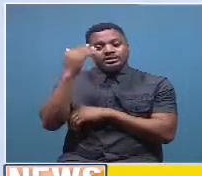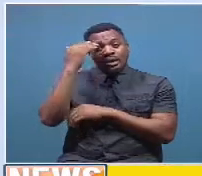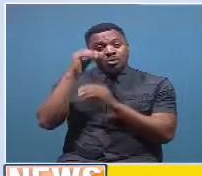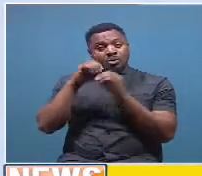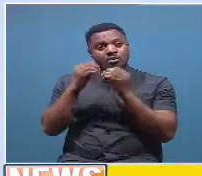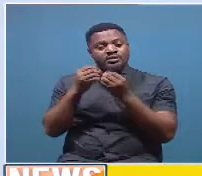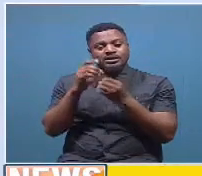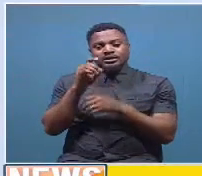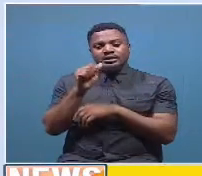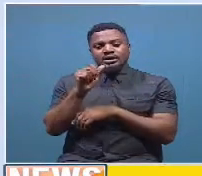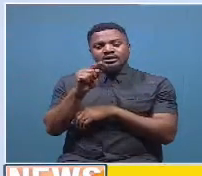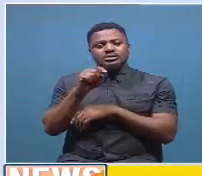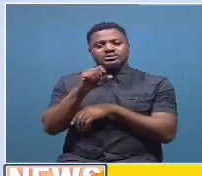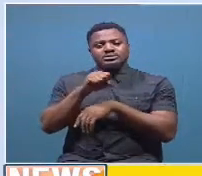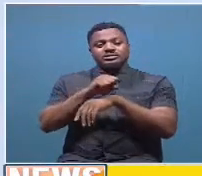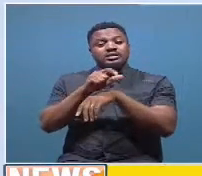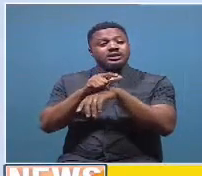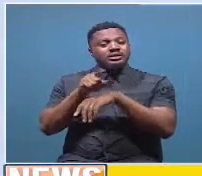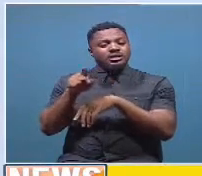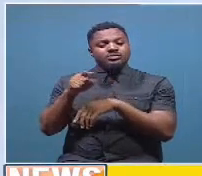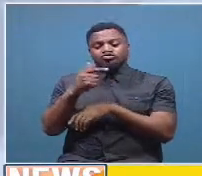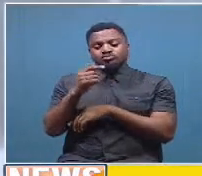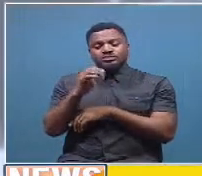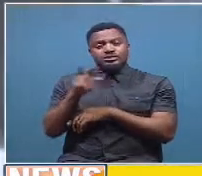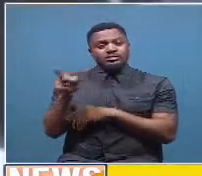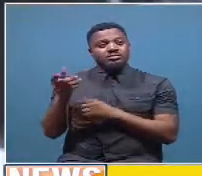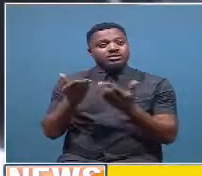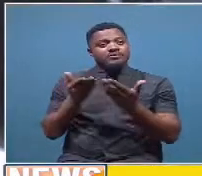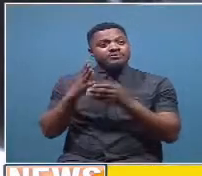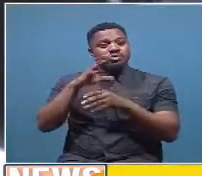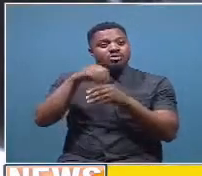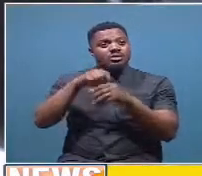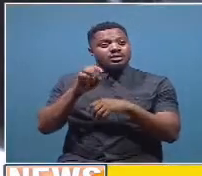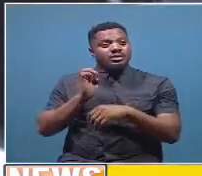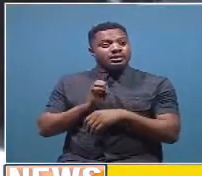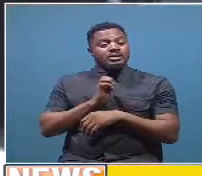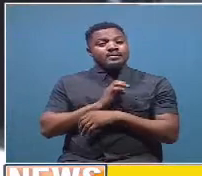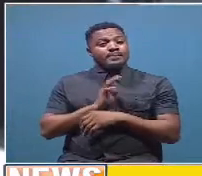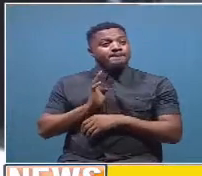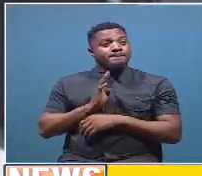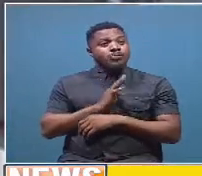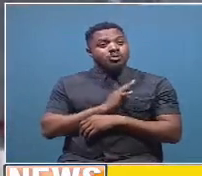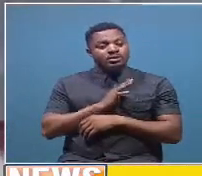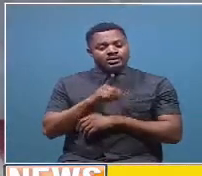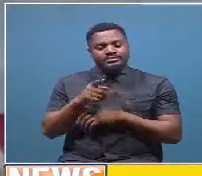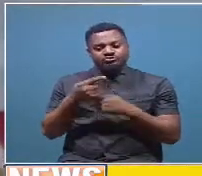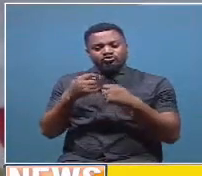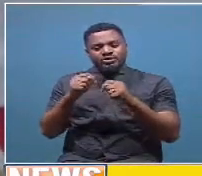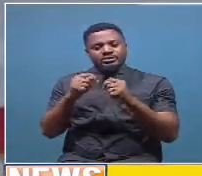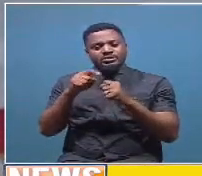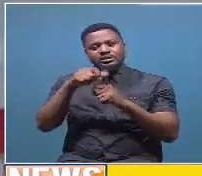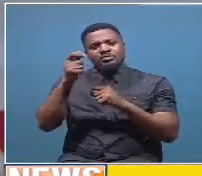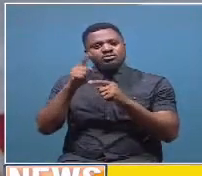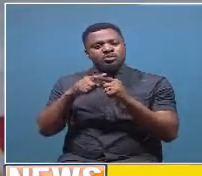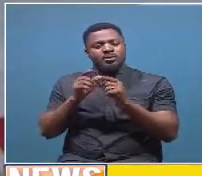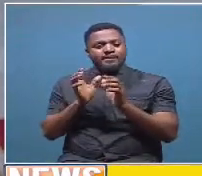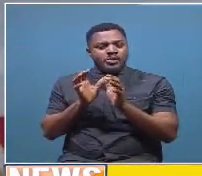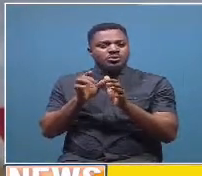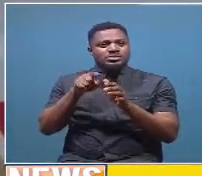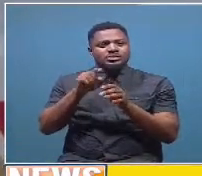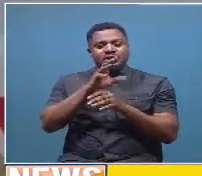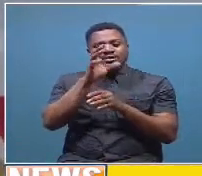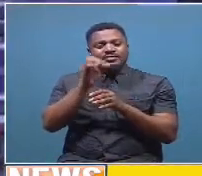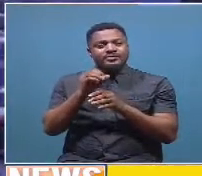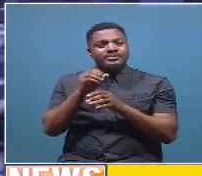in Dakar, Senegal. With GBC serving on the executive board, attempts by telcos to push the